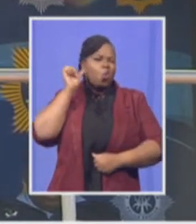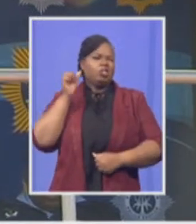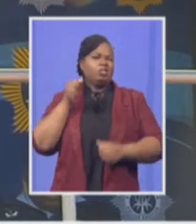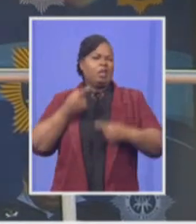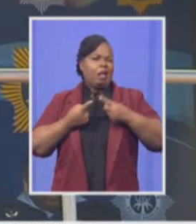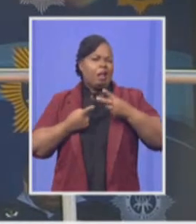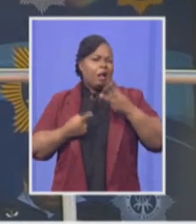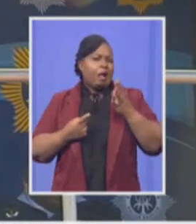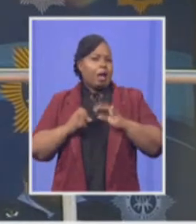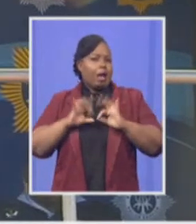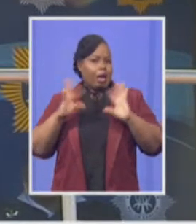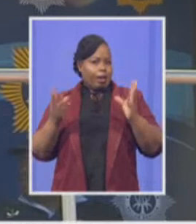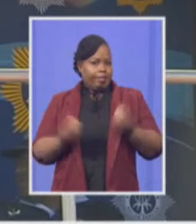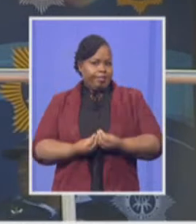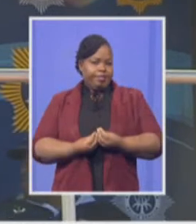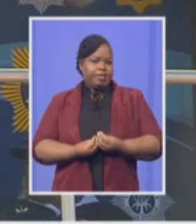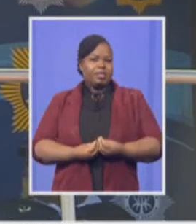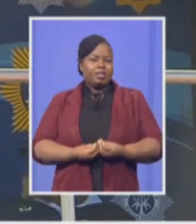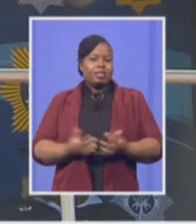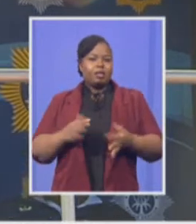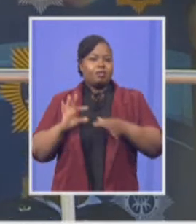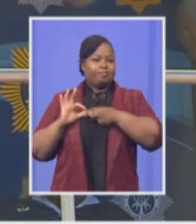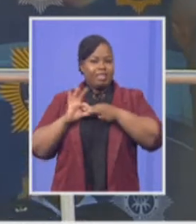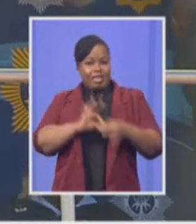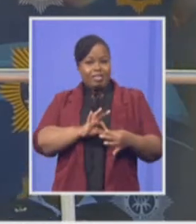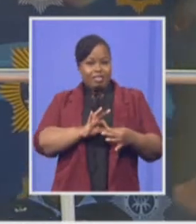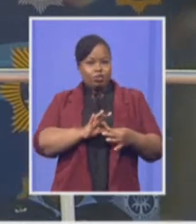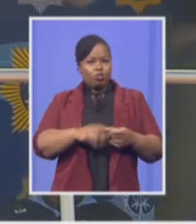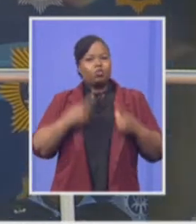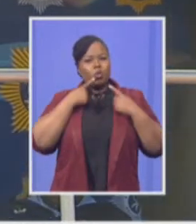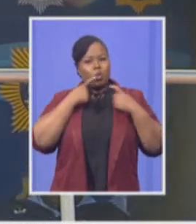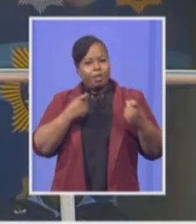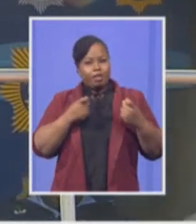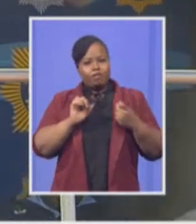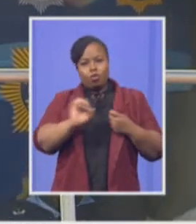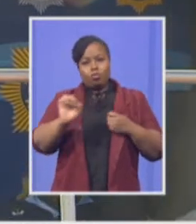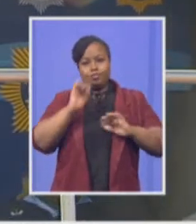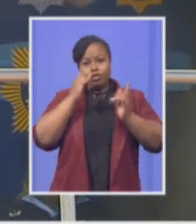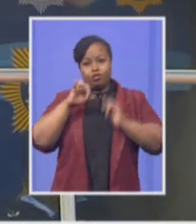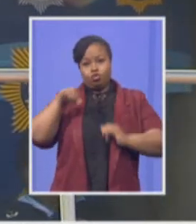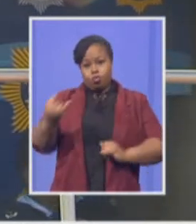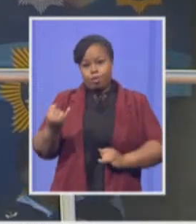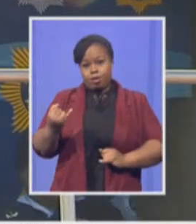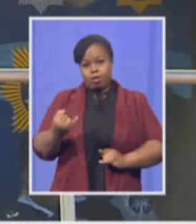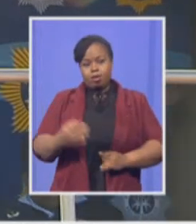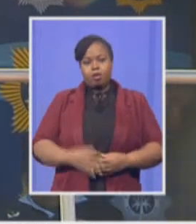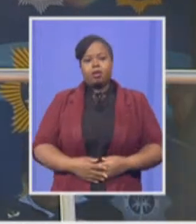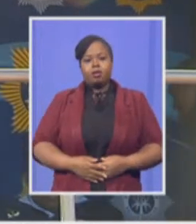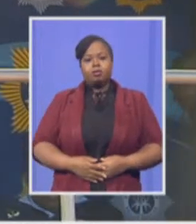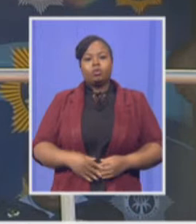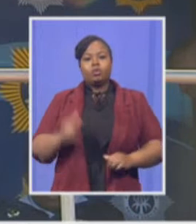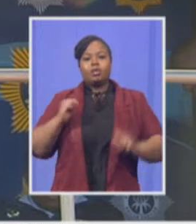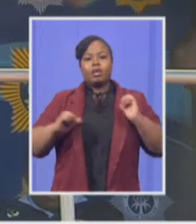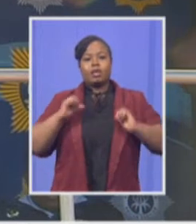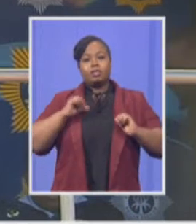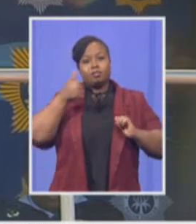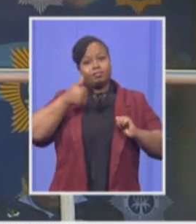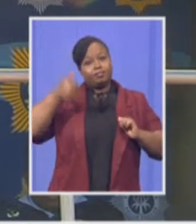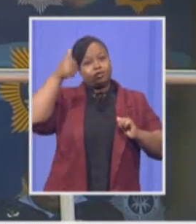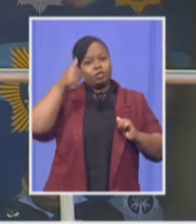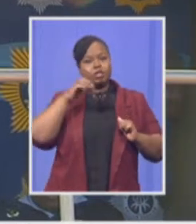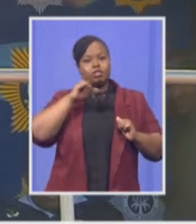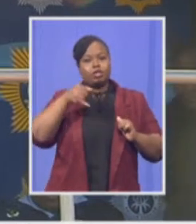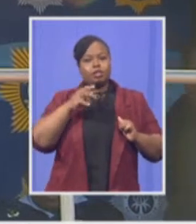they already related to Museveni city of Joburg. Acting chief, yeah, JMPD